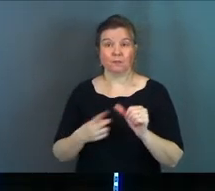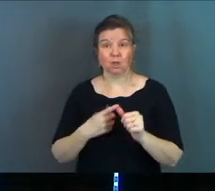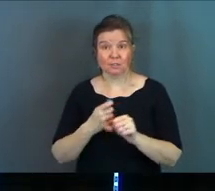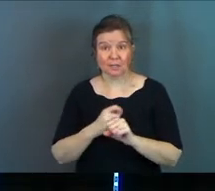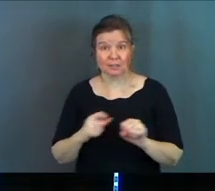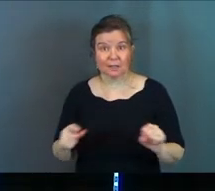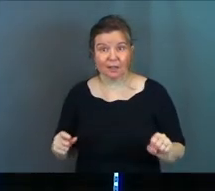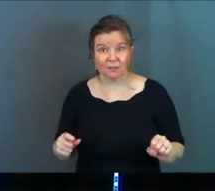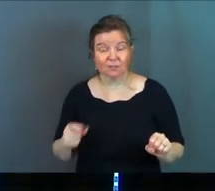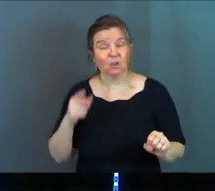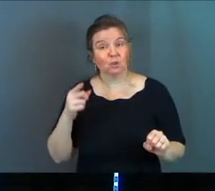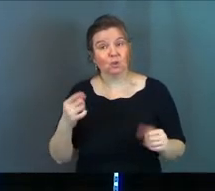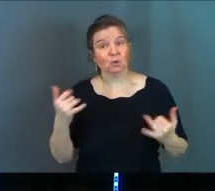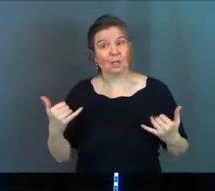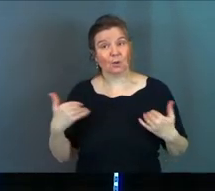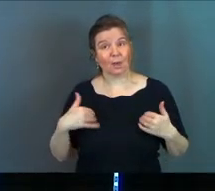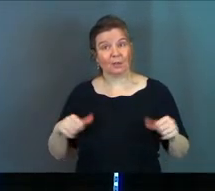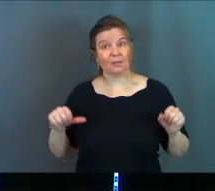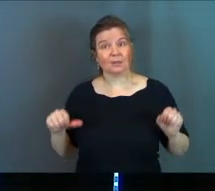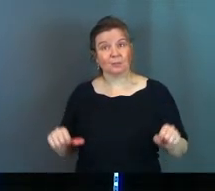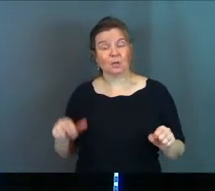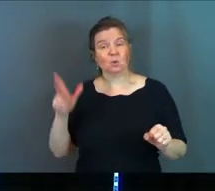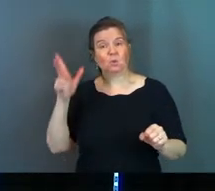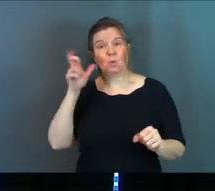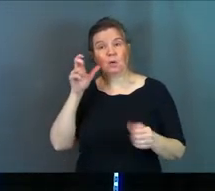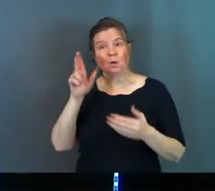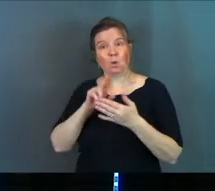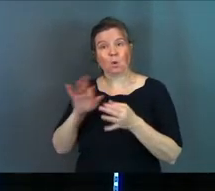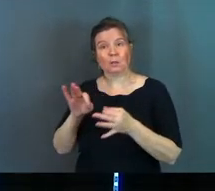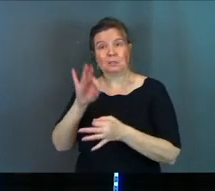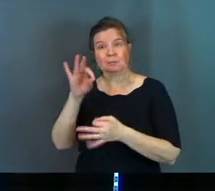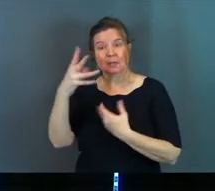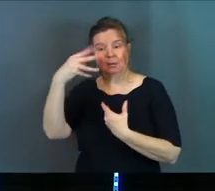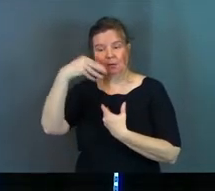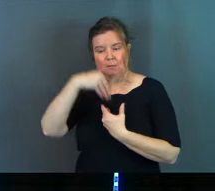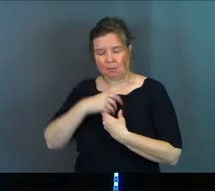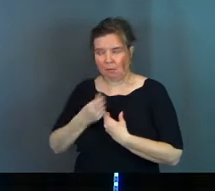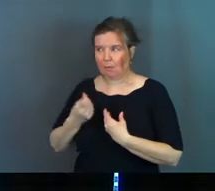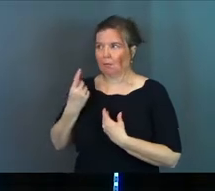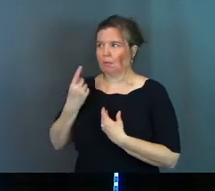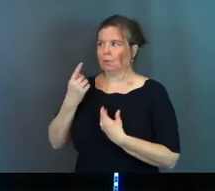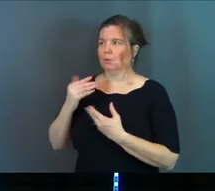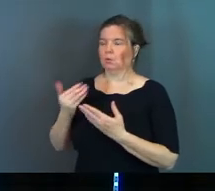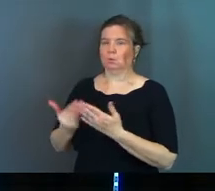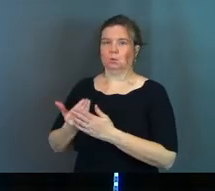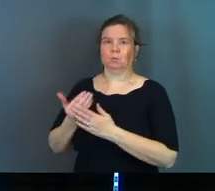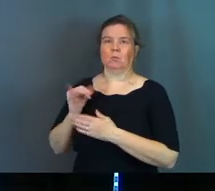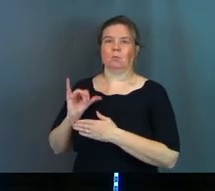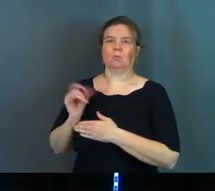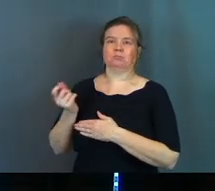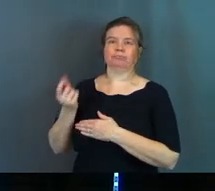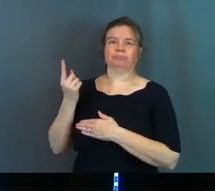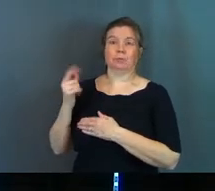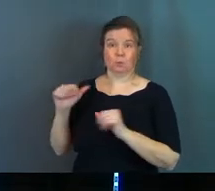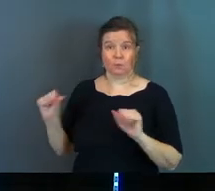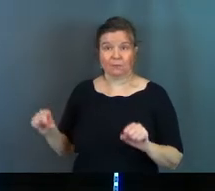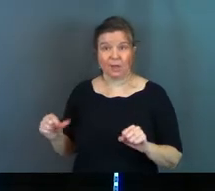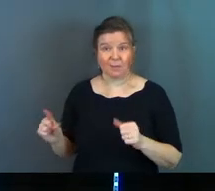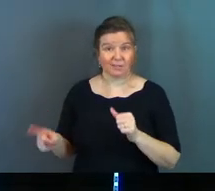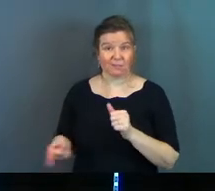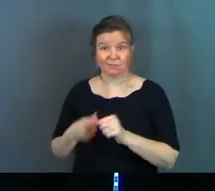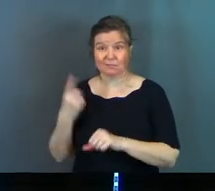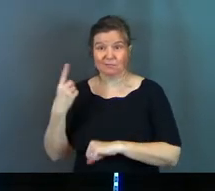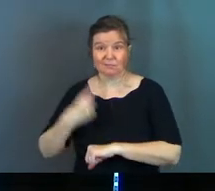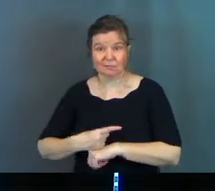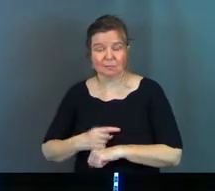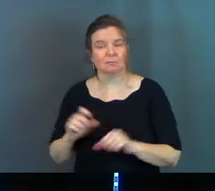got saved, you now have the ability to hear the Holy Spirit in a whole new way. And you now have the ability on day